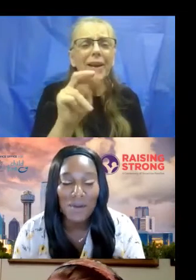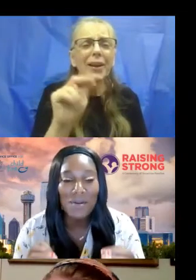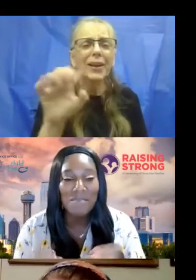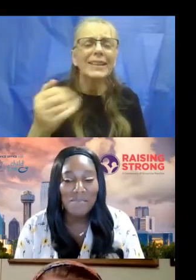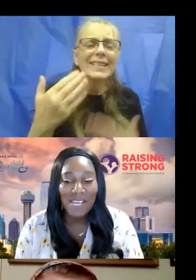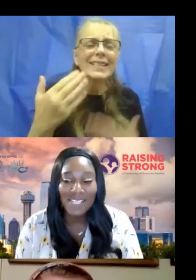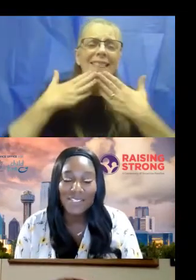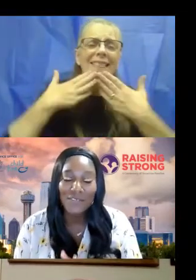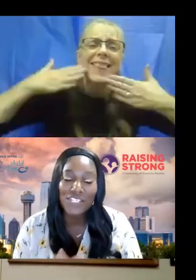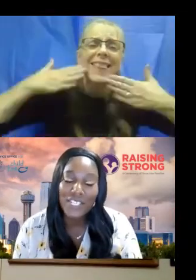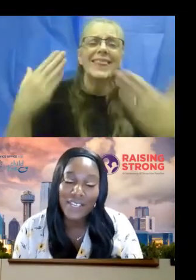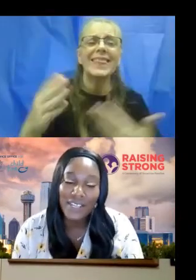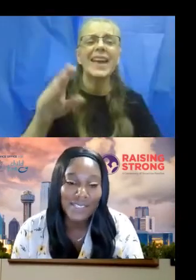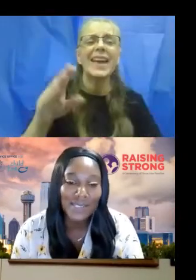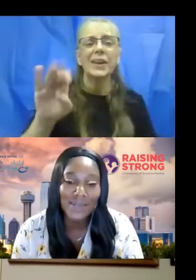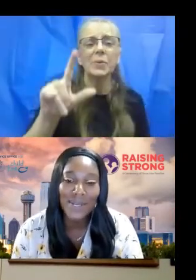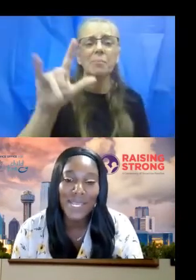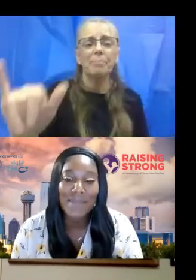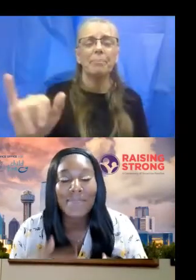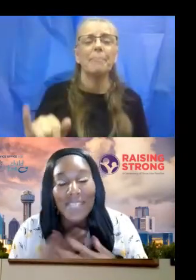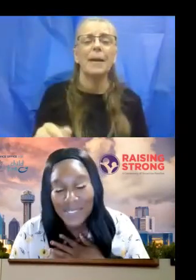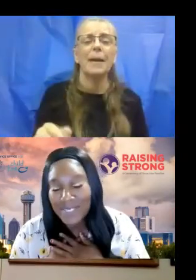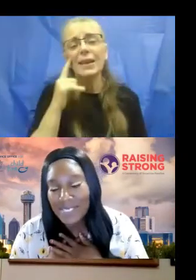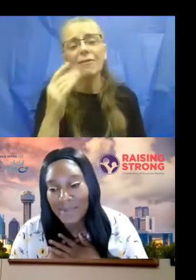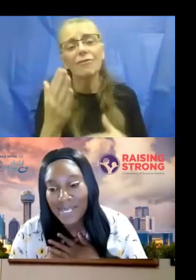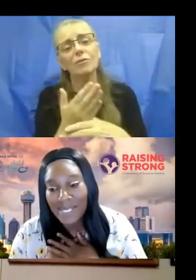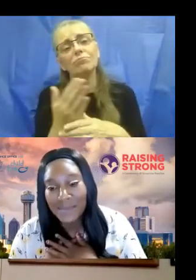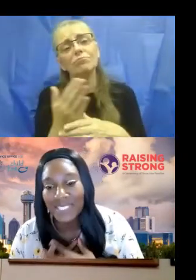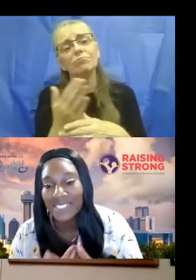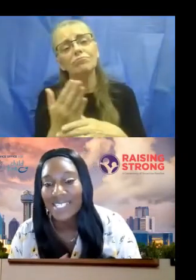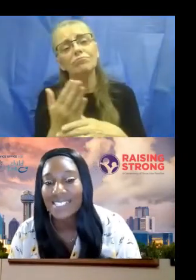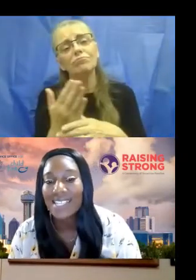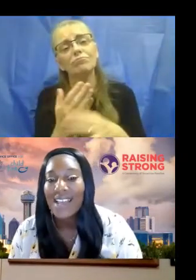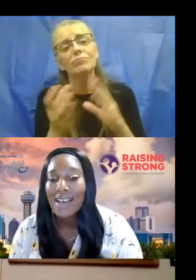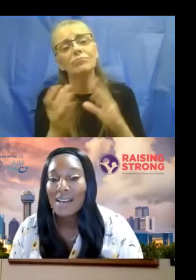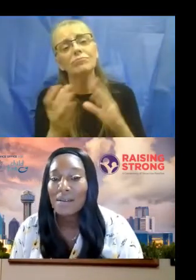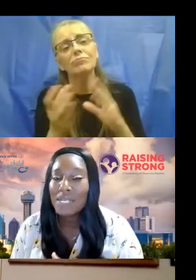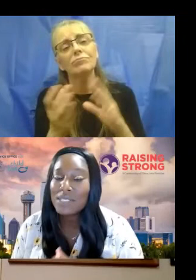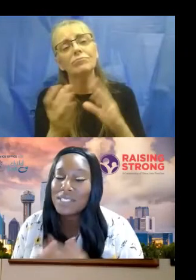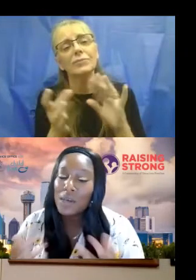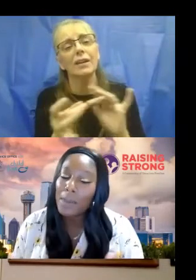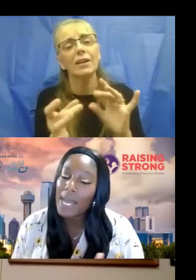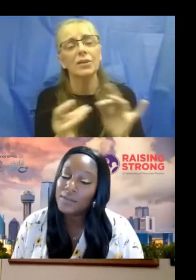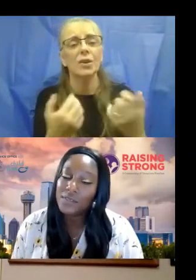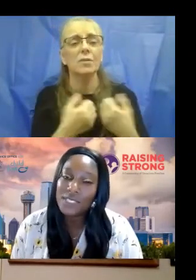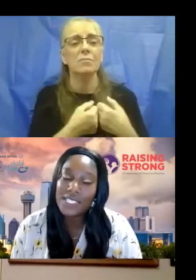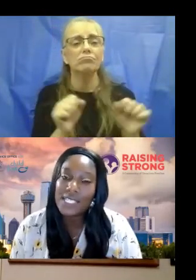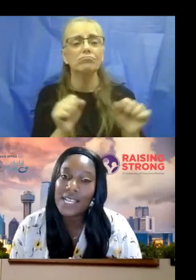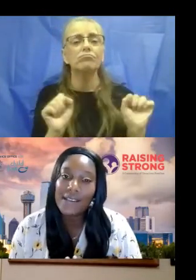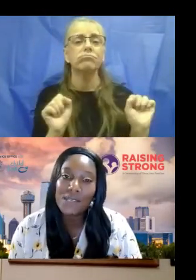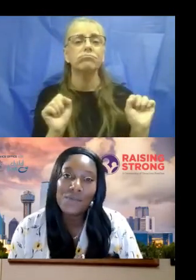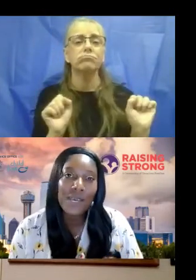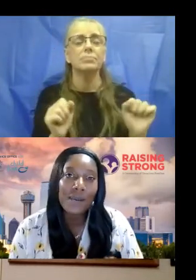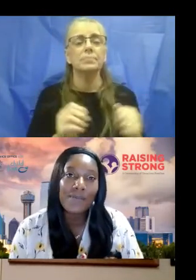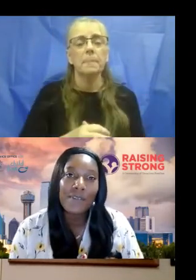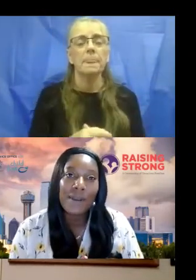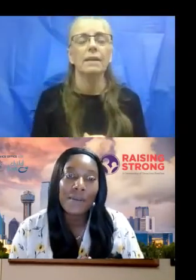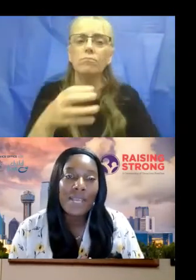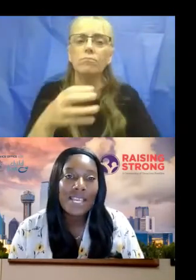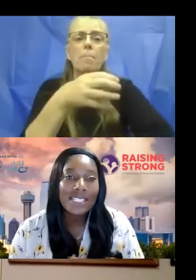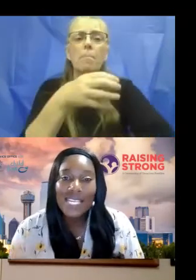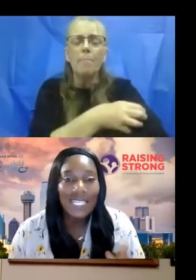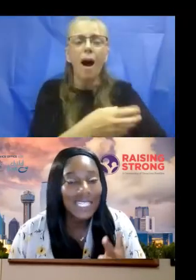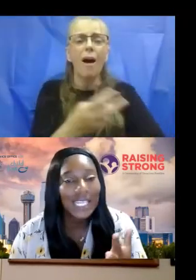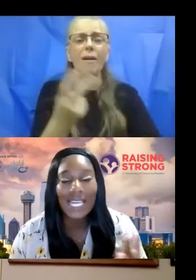so much for sharing your story and being transparent with us. It was so powerful to see how you've come